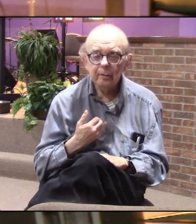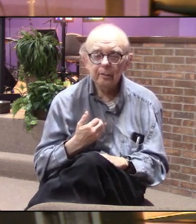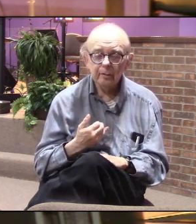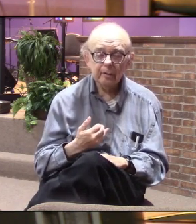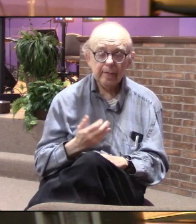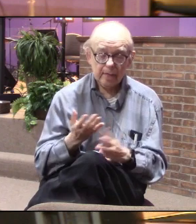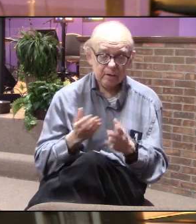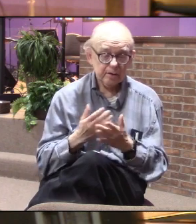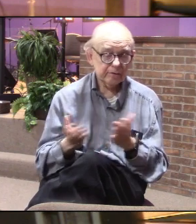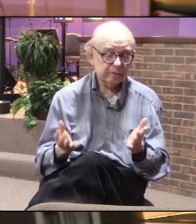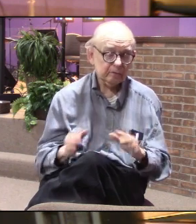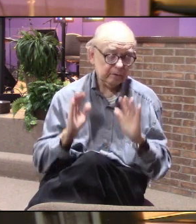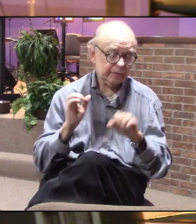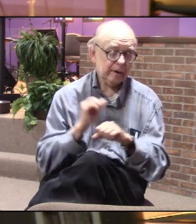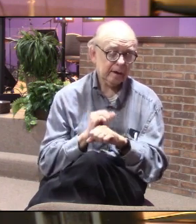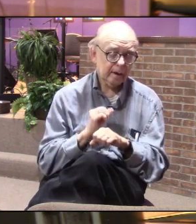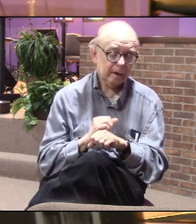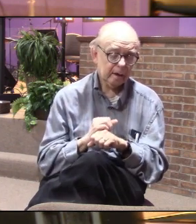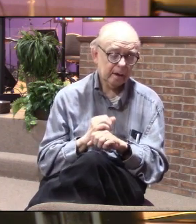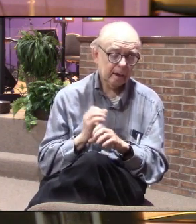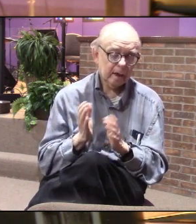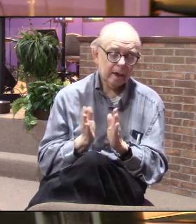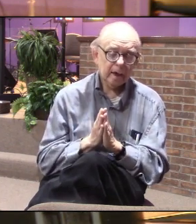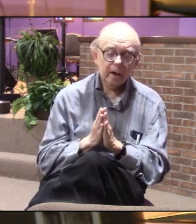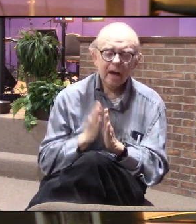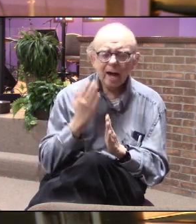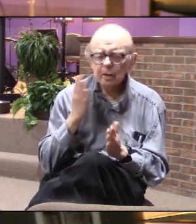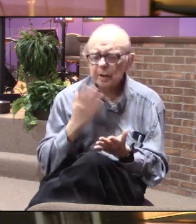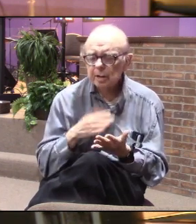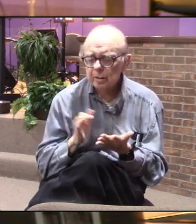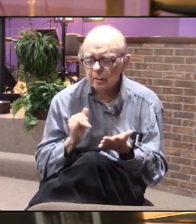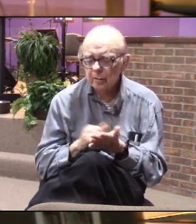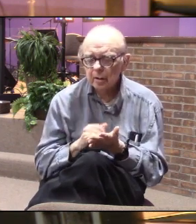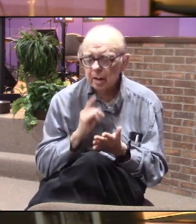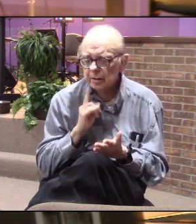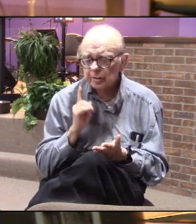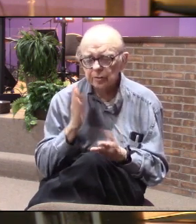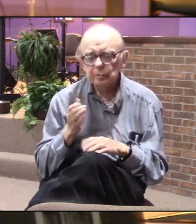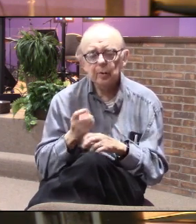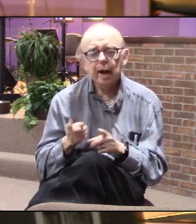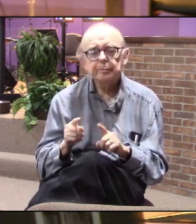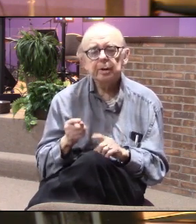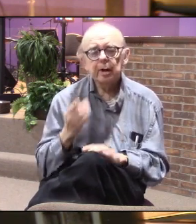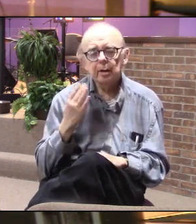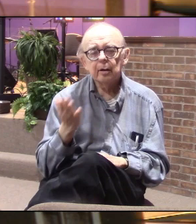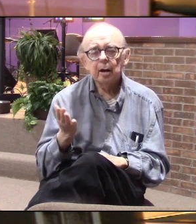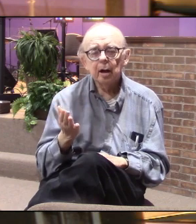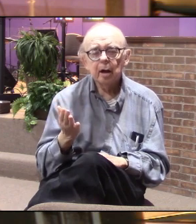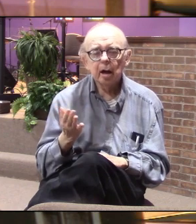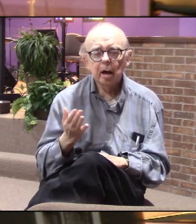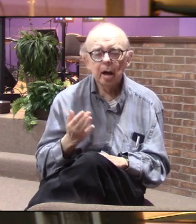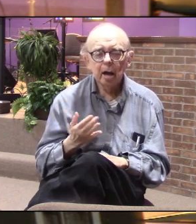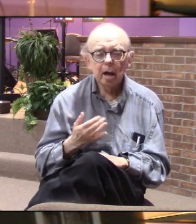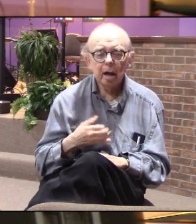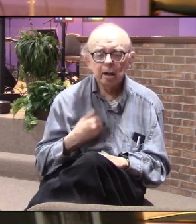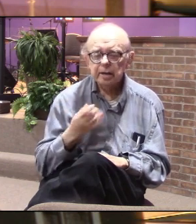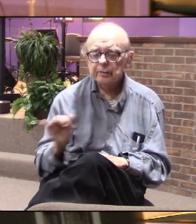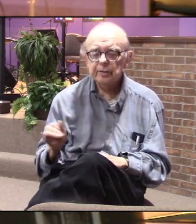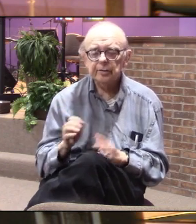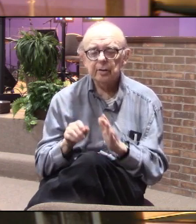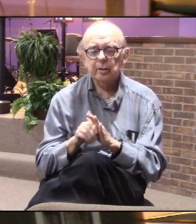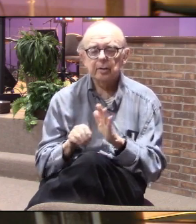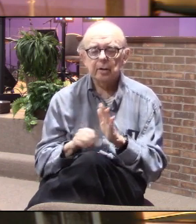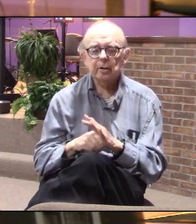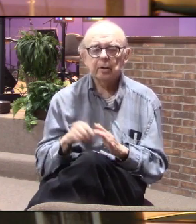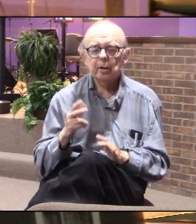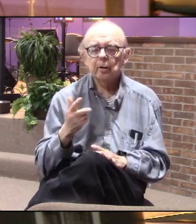You want something miraculous? And they kept asking him, how do we know that this is going to happen? He said, I'm going to give you the same sign. For